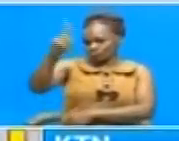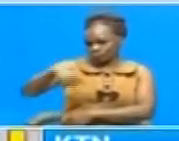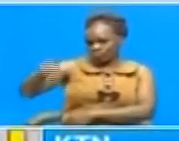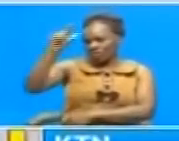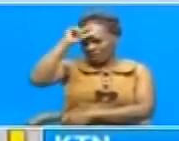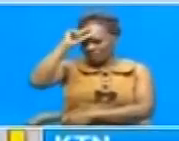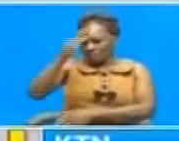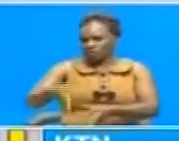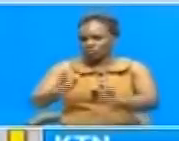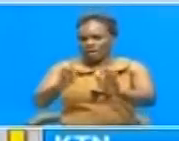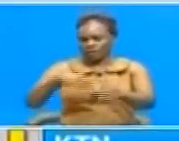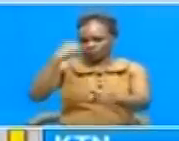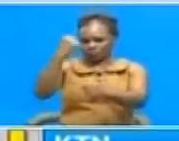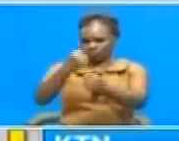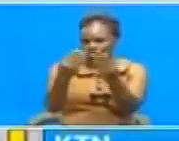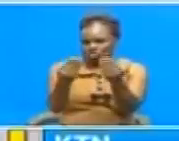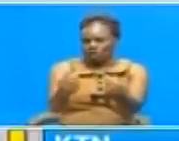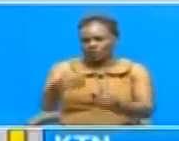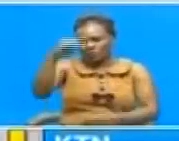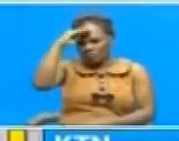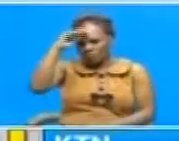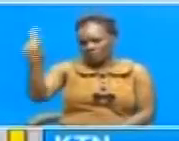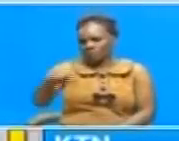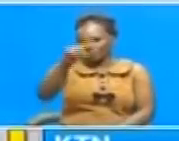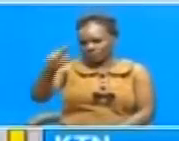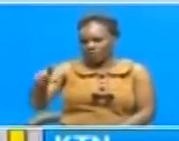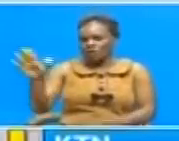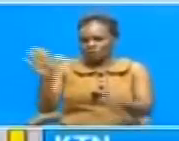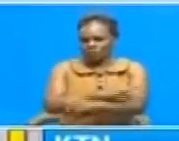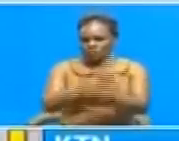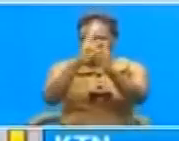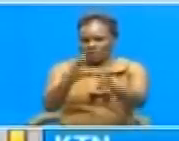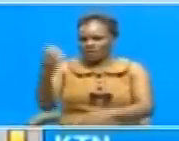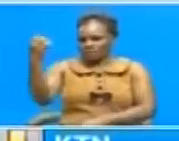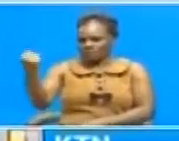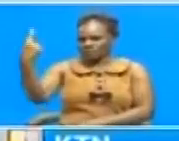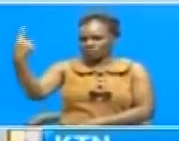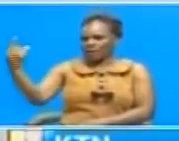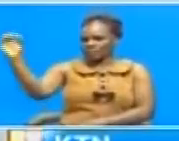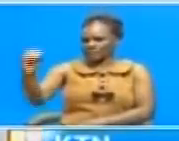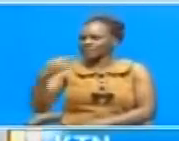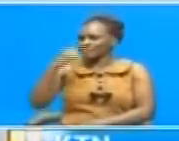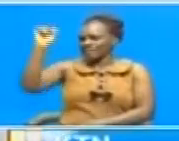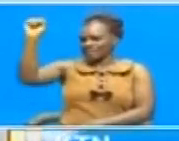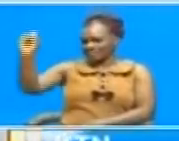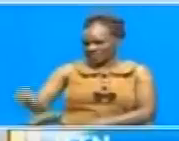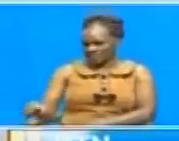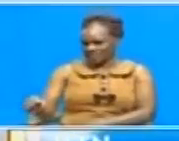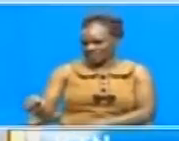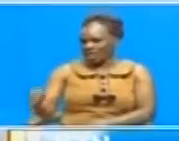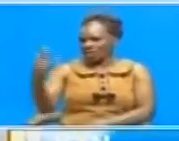the government's methods in cracking down on illicit brews, and the poll results are in. 51% say yes, you